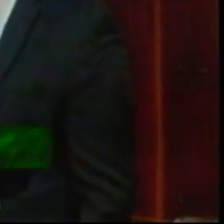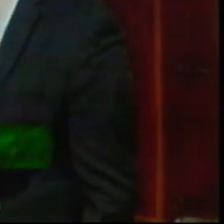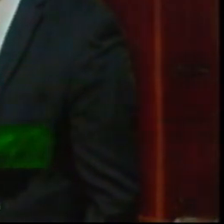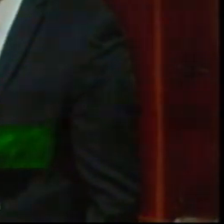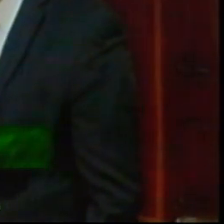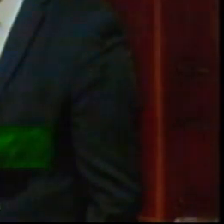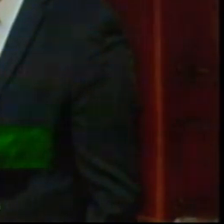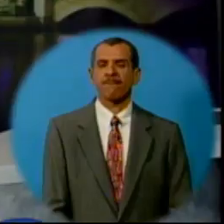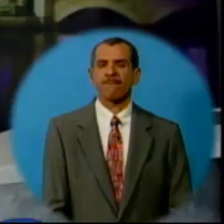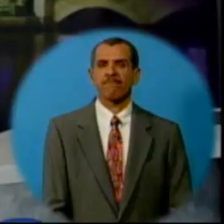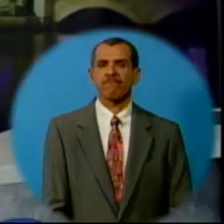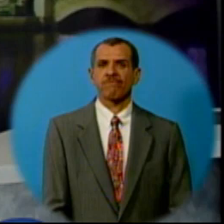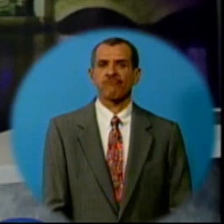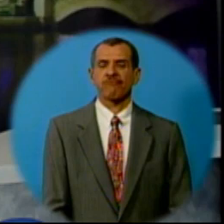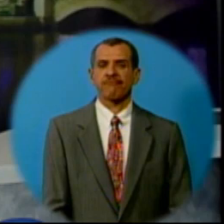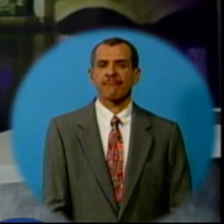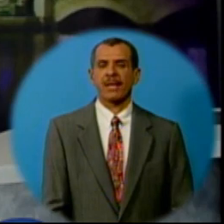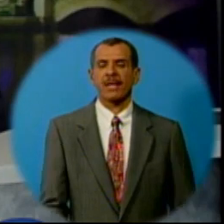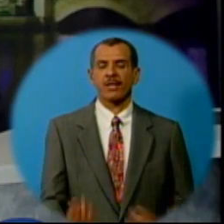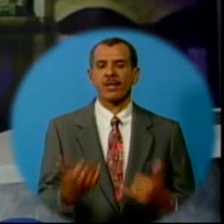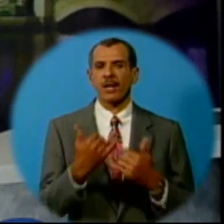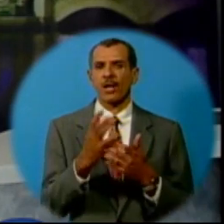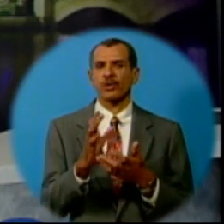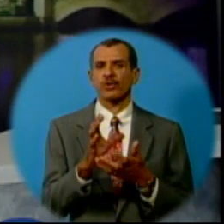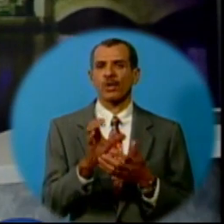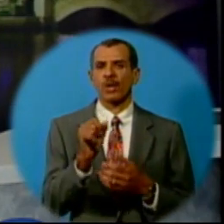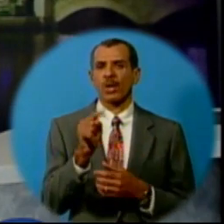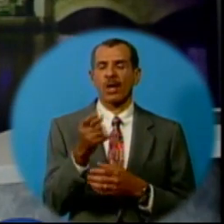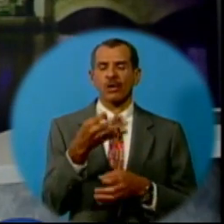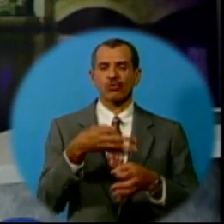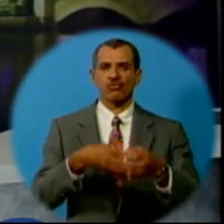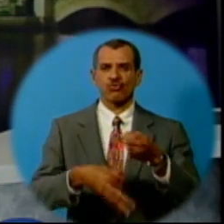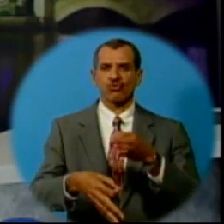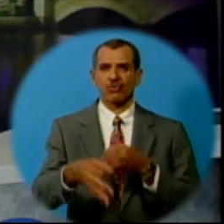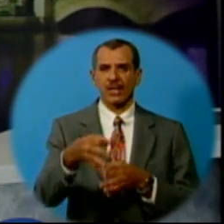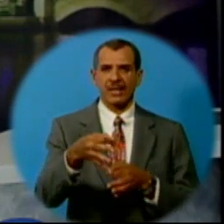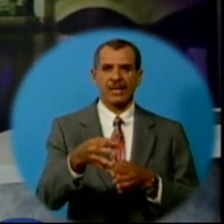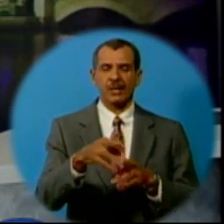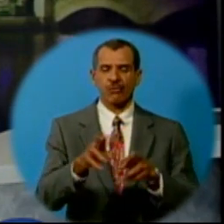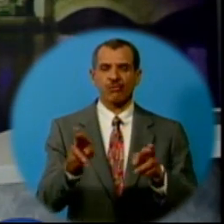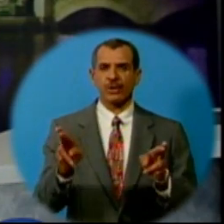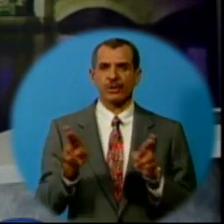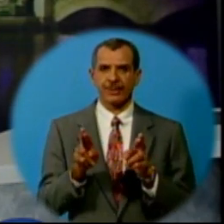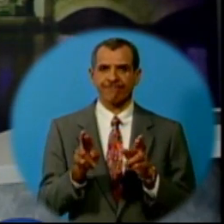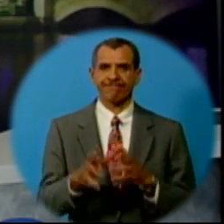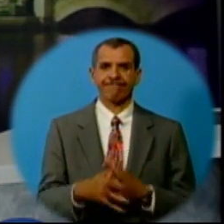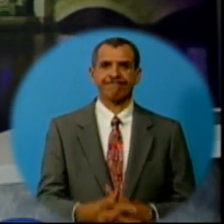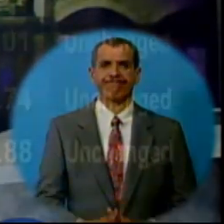forth and so on. Here now is a look at how stocks traded on exchanges across the region.